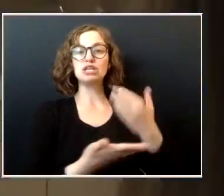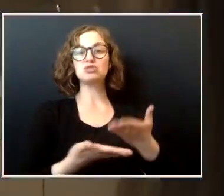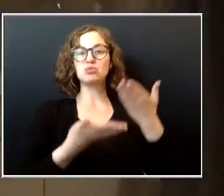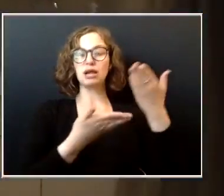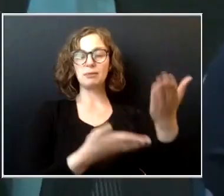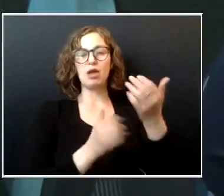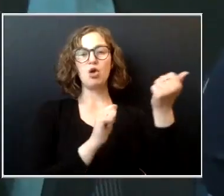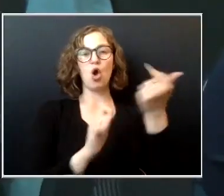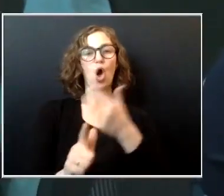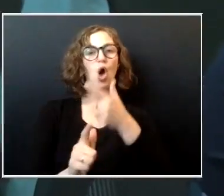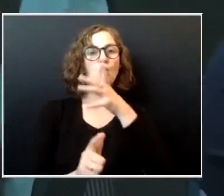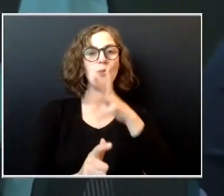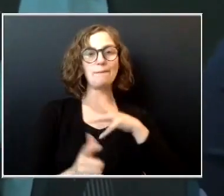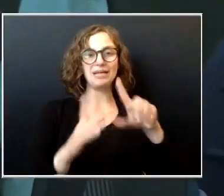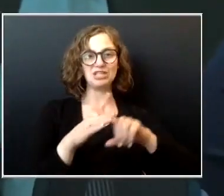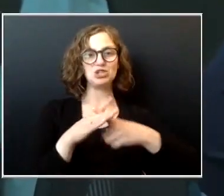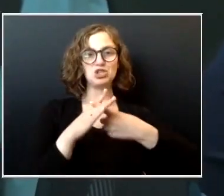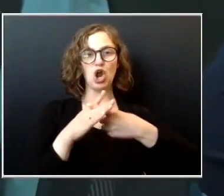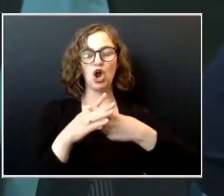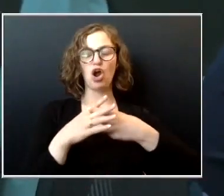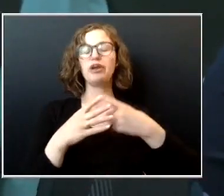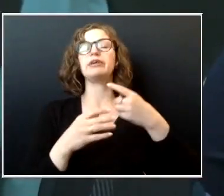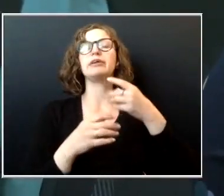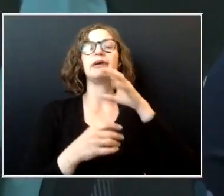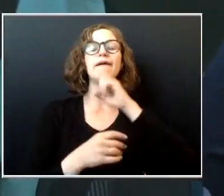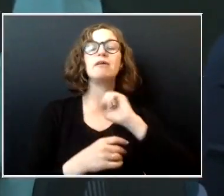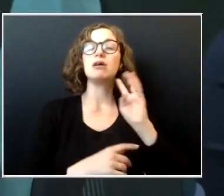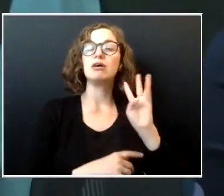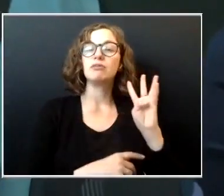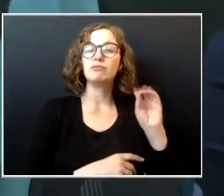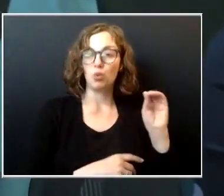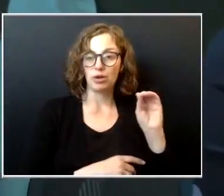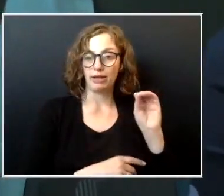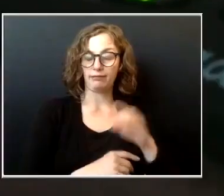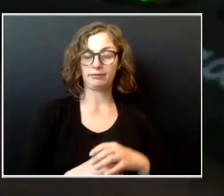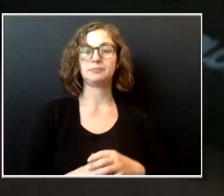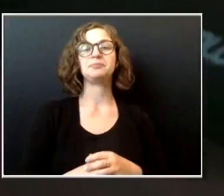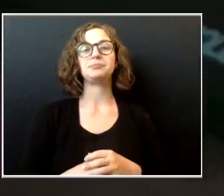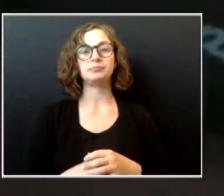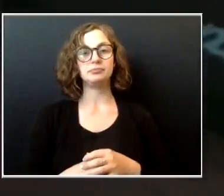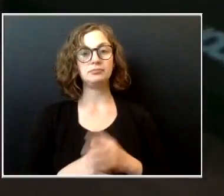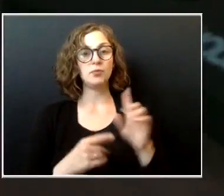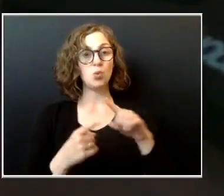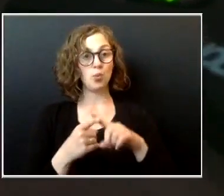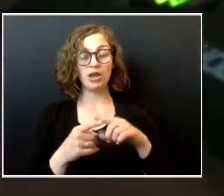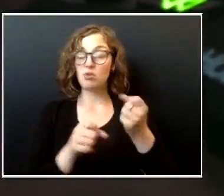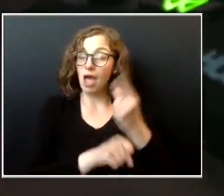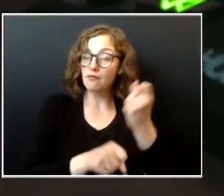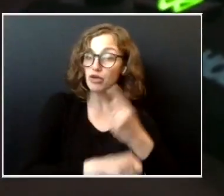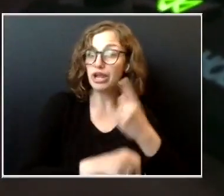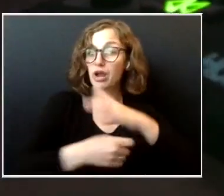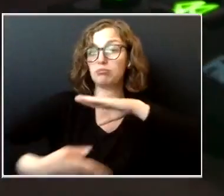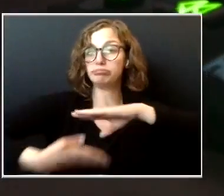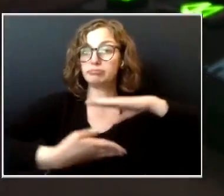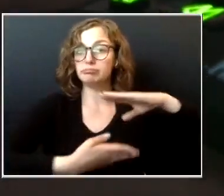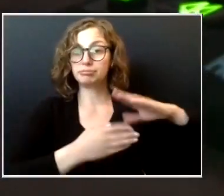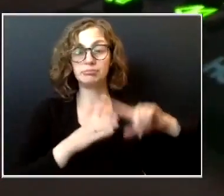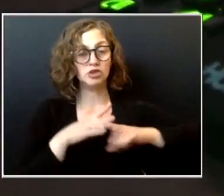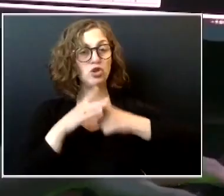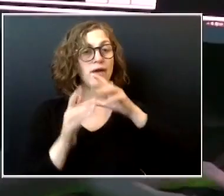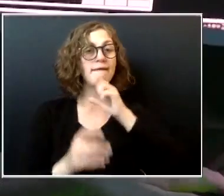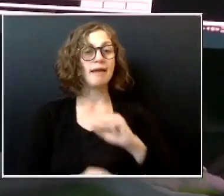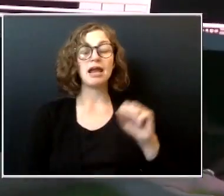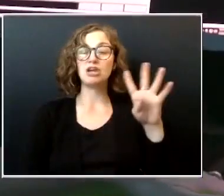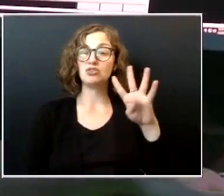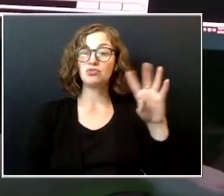women screen every year starting at age 40, the death cancer rate from breast cancer drops by up to 42%.